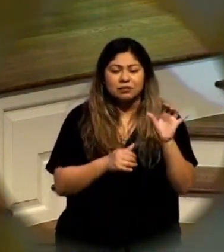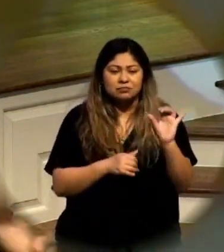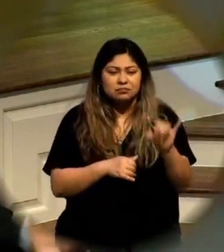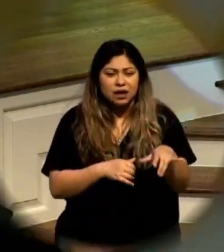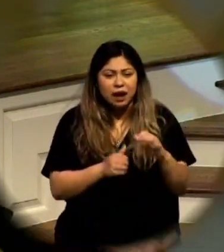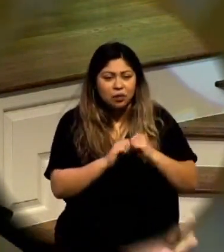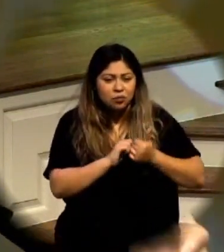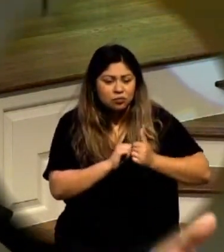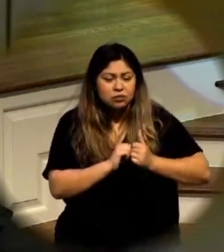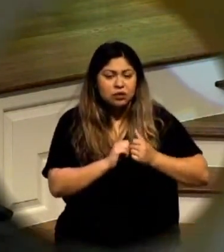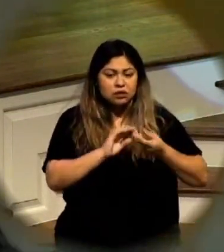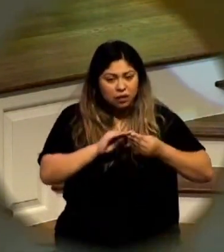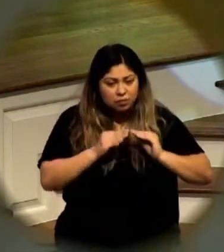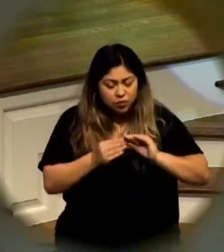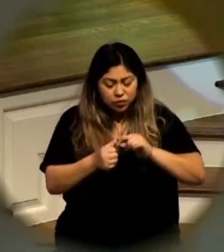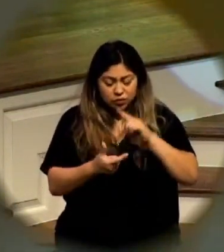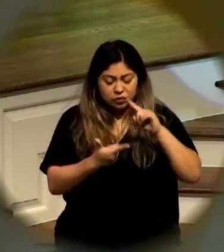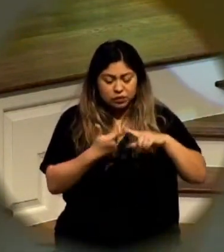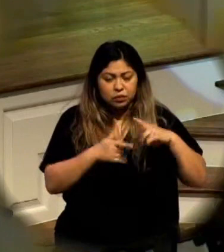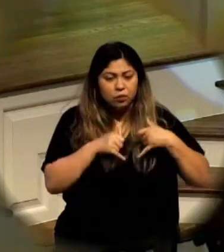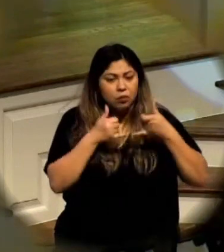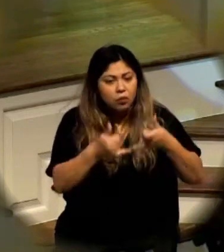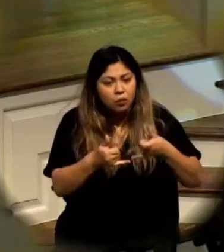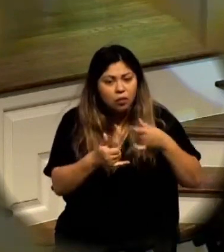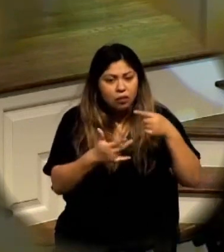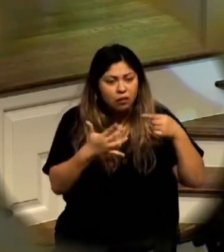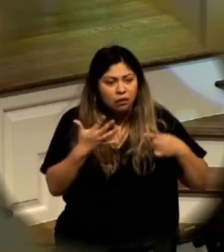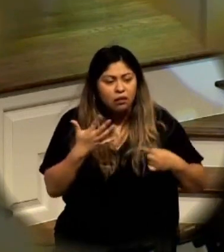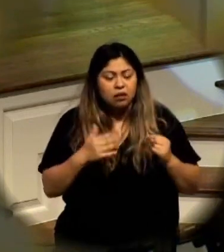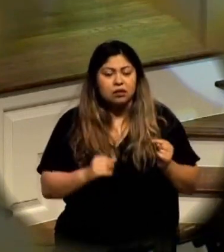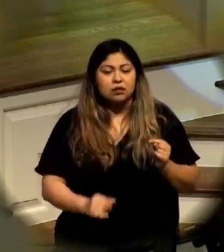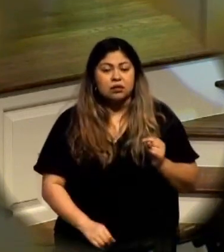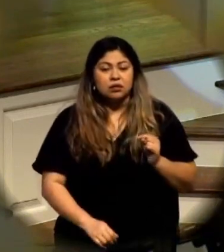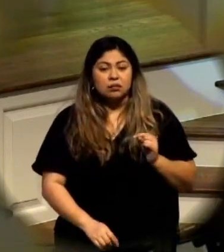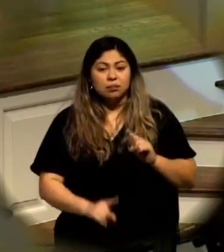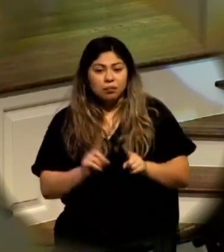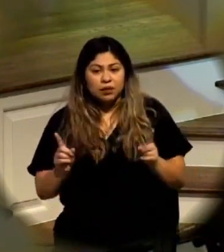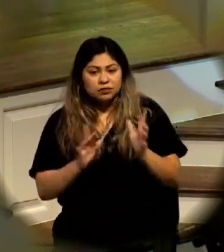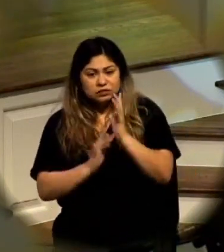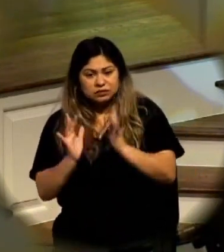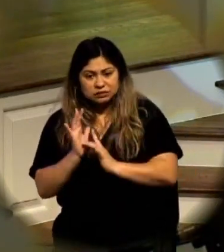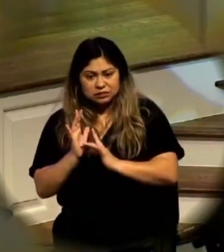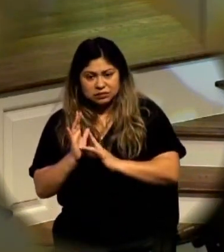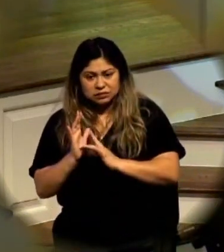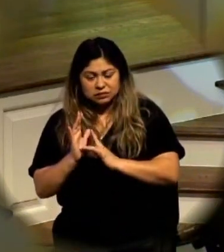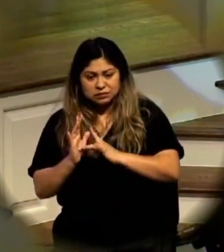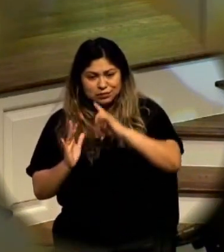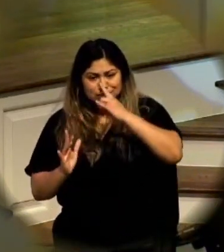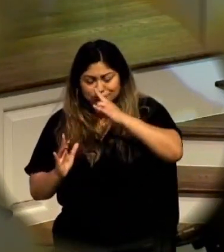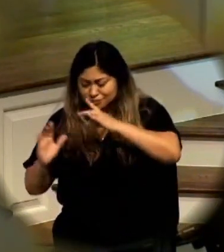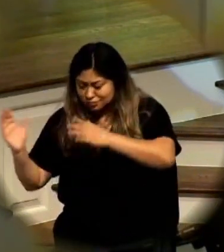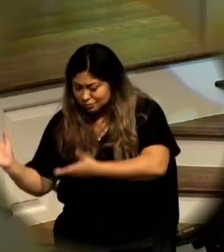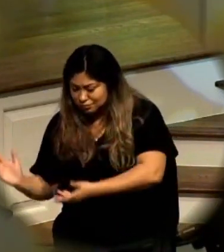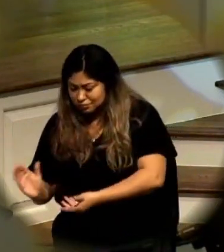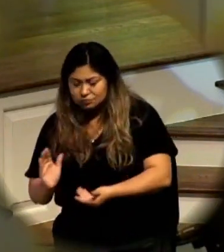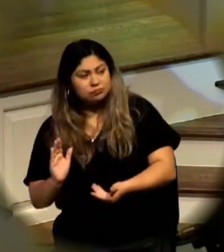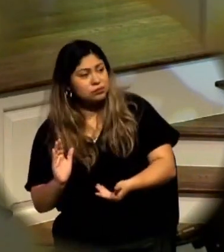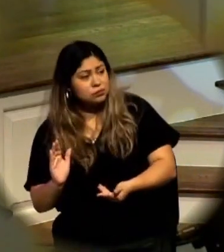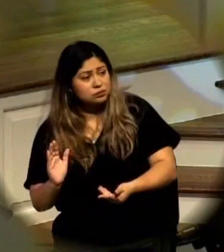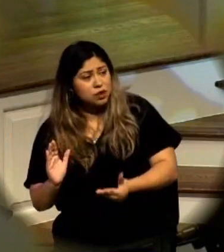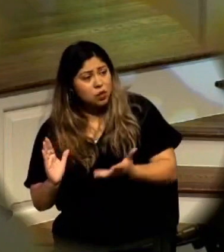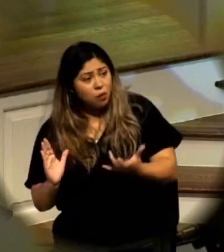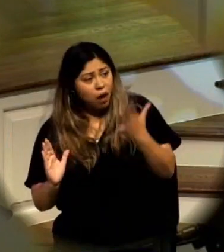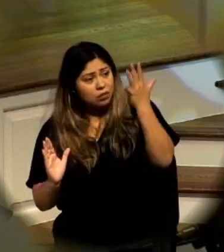of other things. Meanwhile, Jesus is pulling a little kid up beside him saying, do you want to know who is the greatest